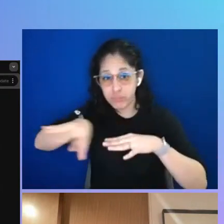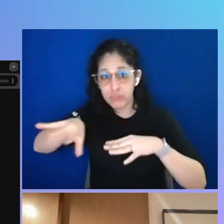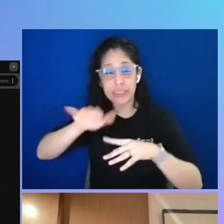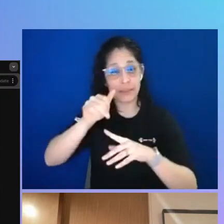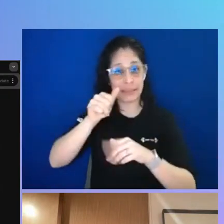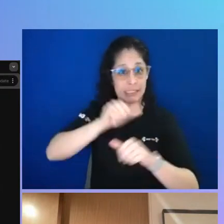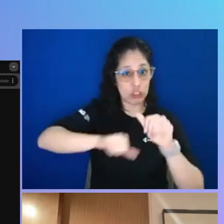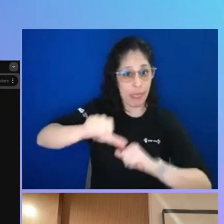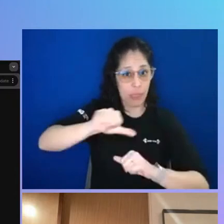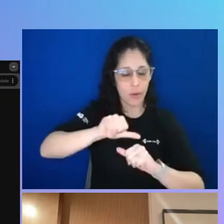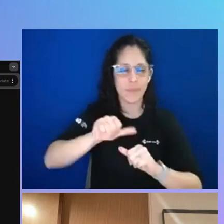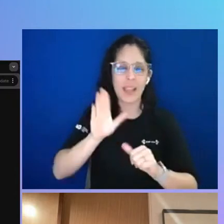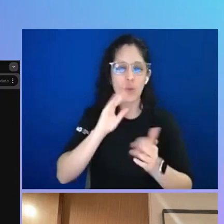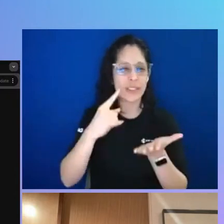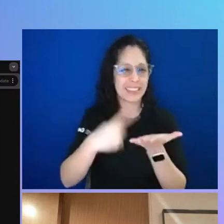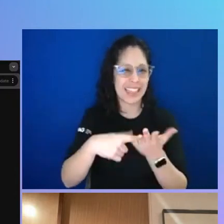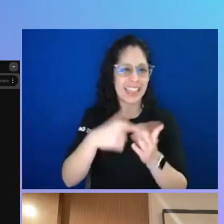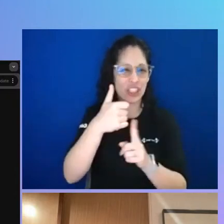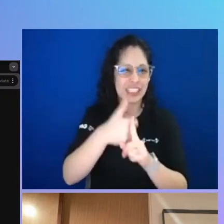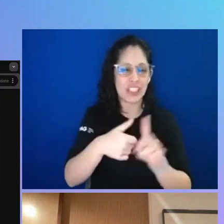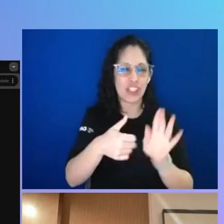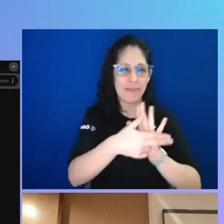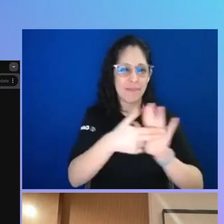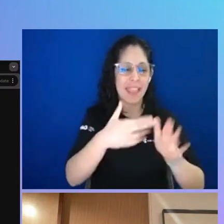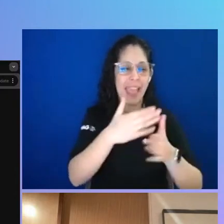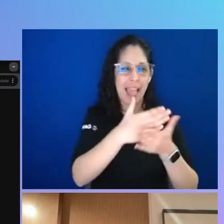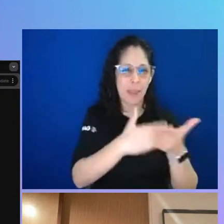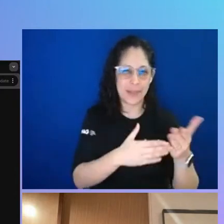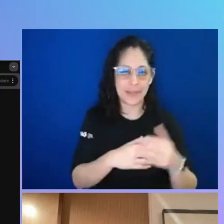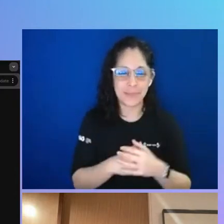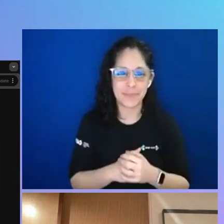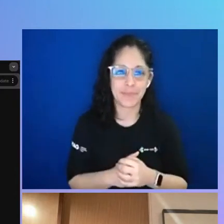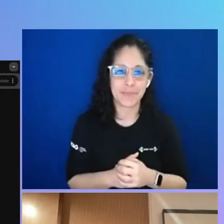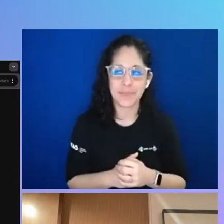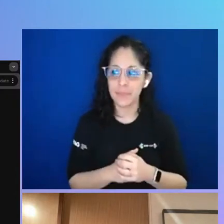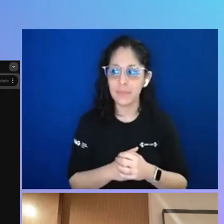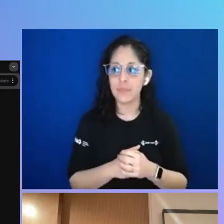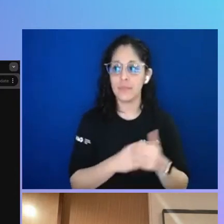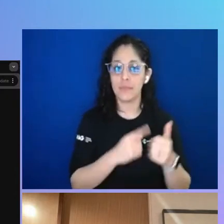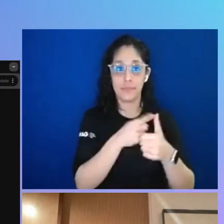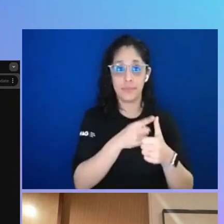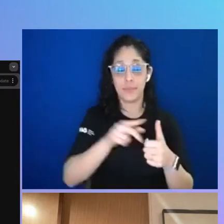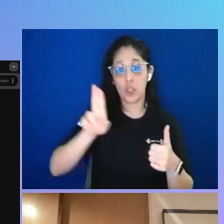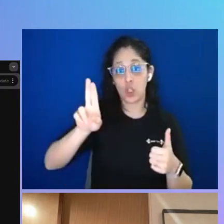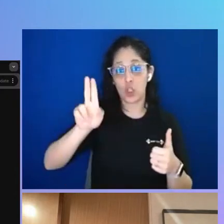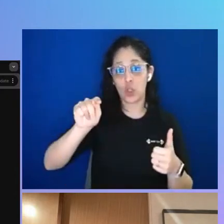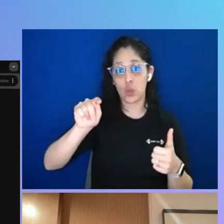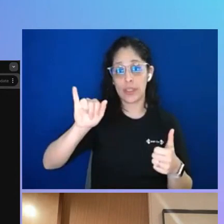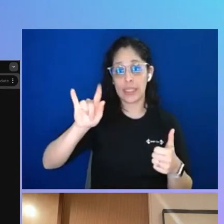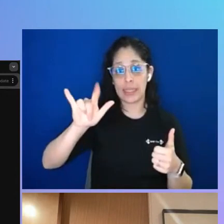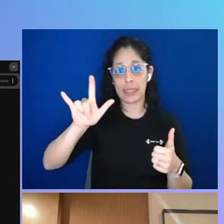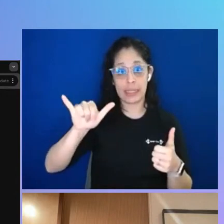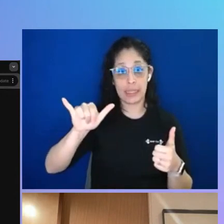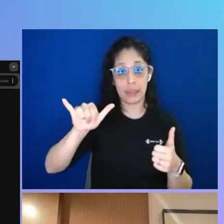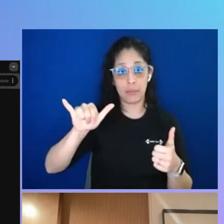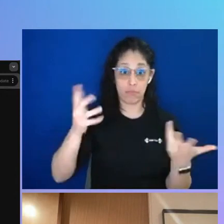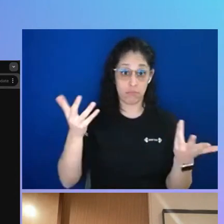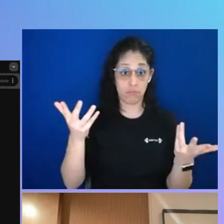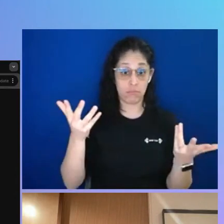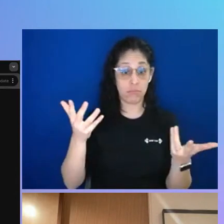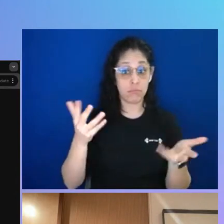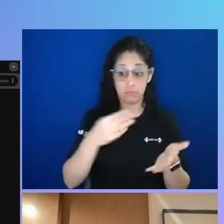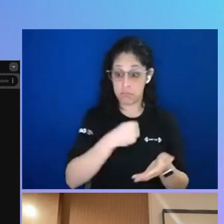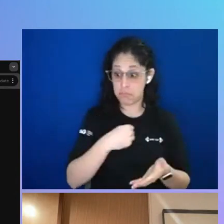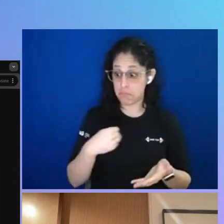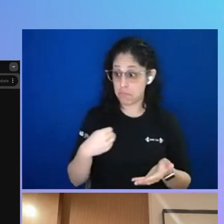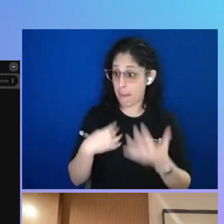now within the framework. So first, there is utility. Simply, does the member care